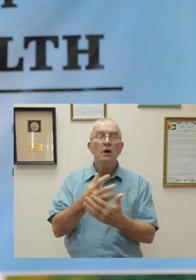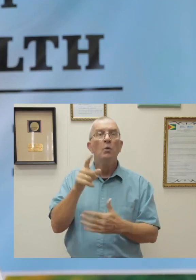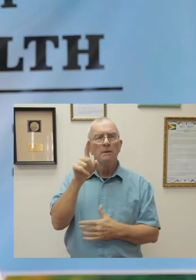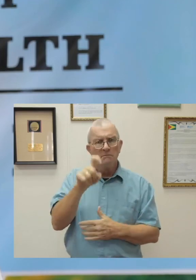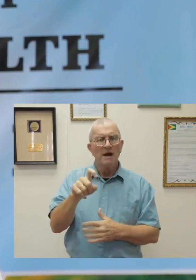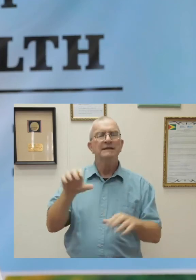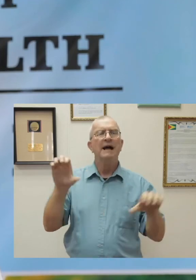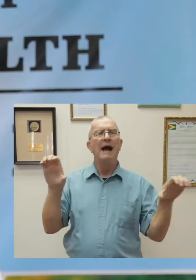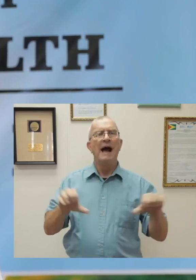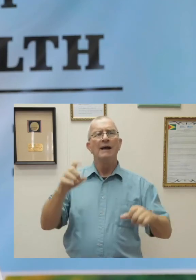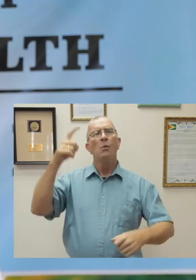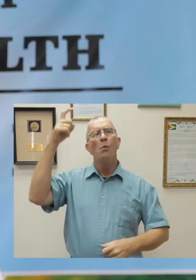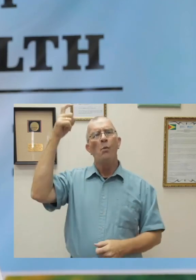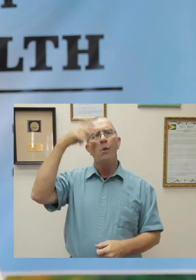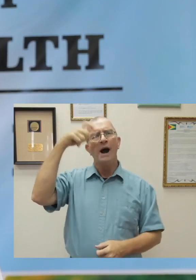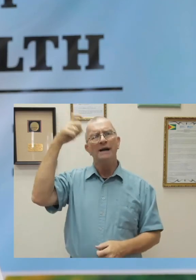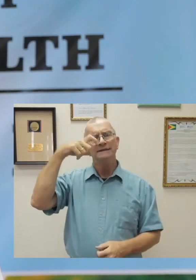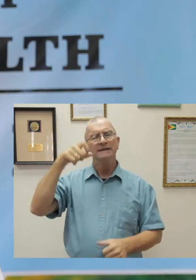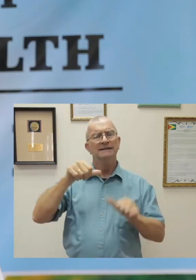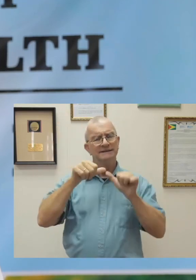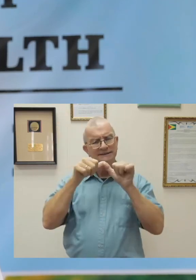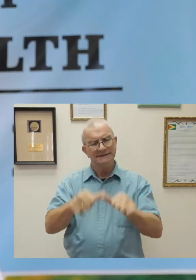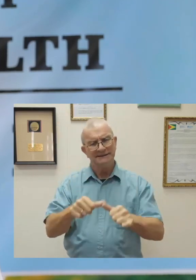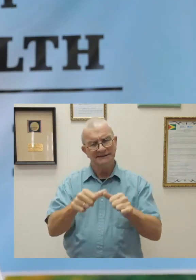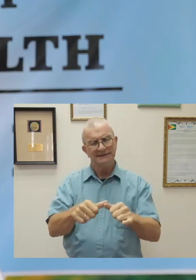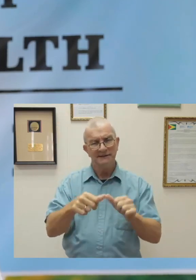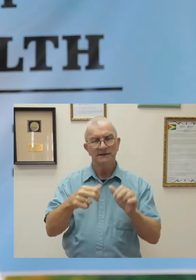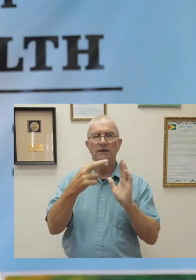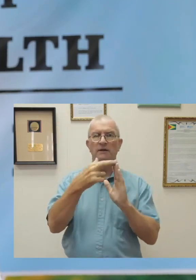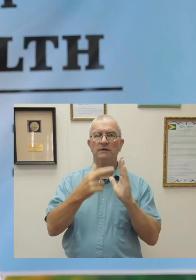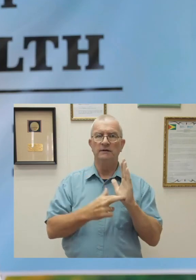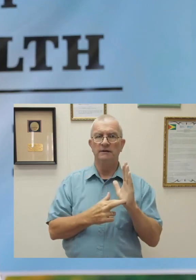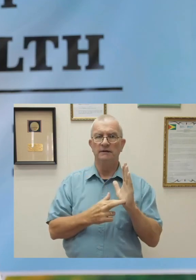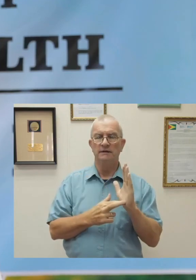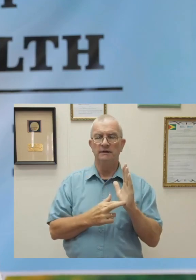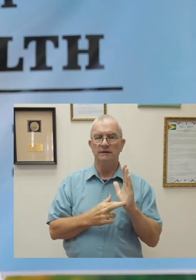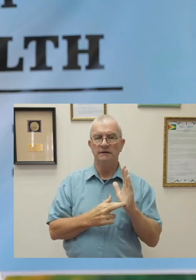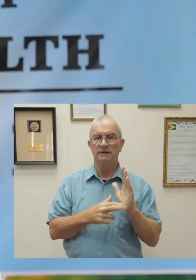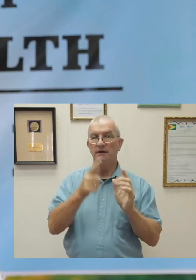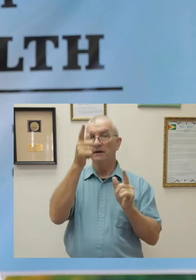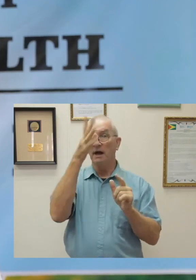must act wisely and stick to the guidelines provided.